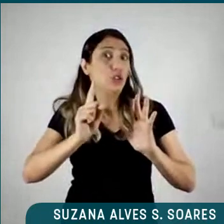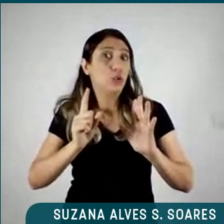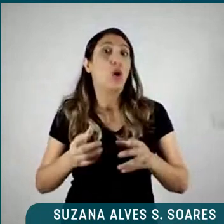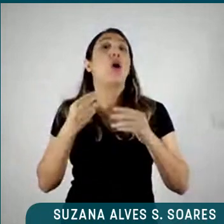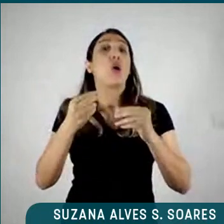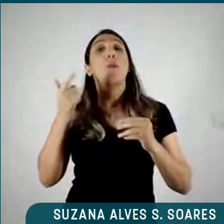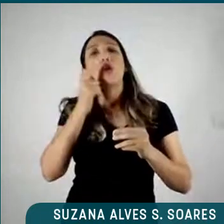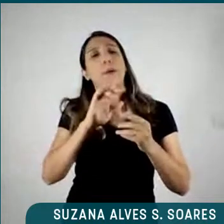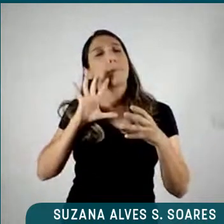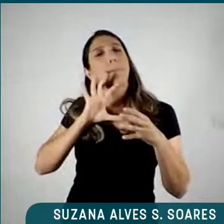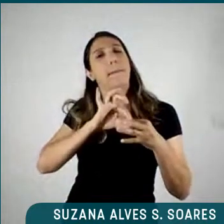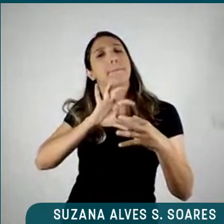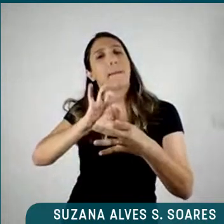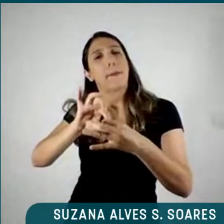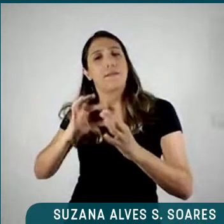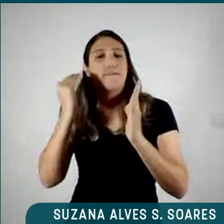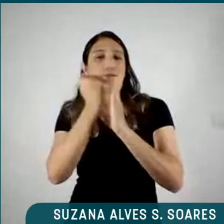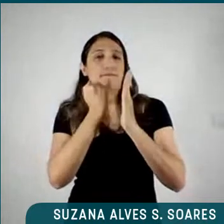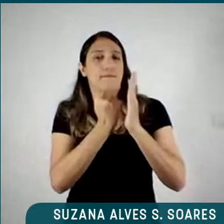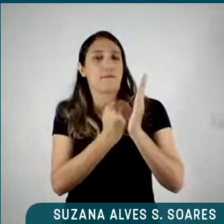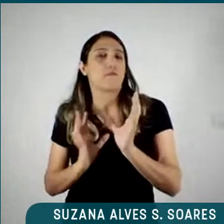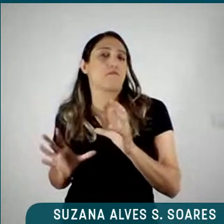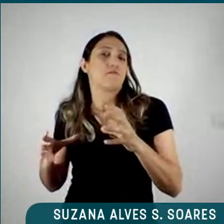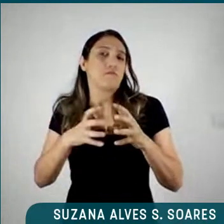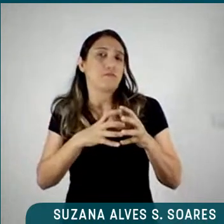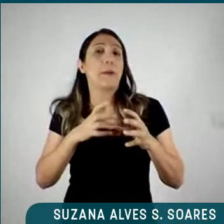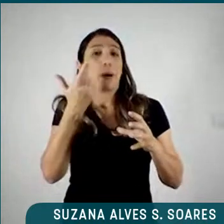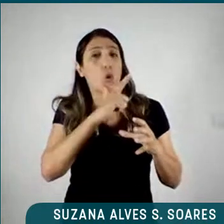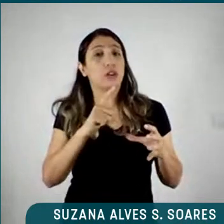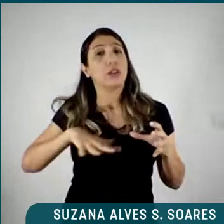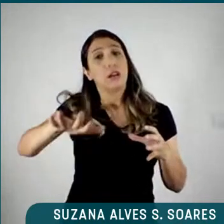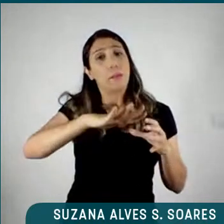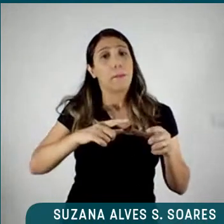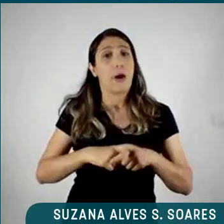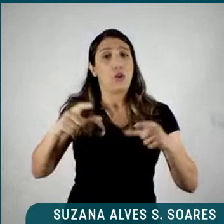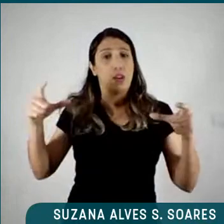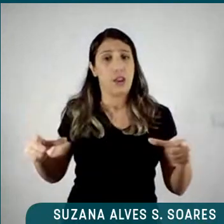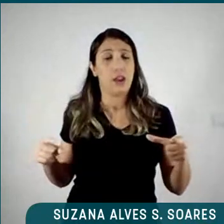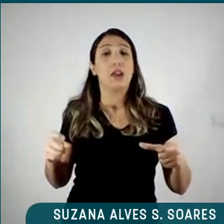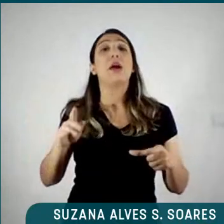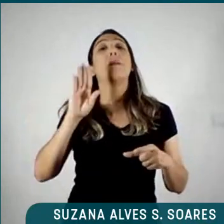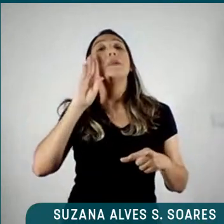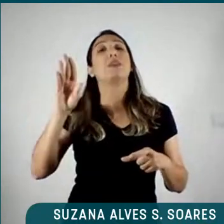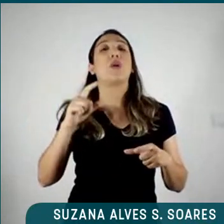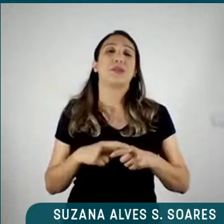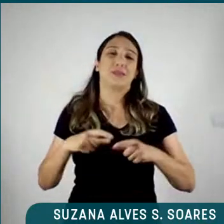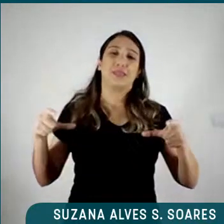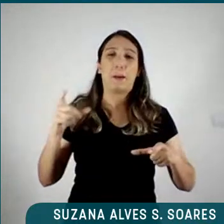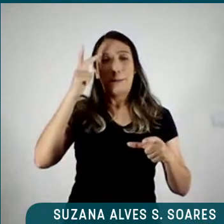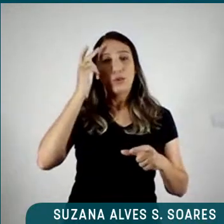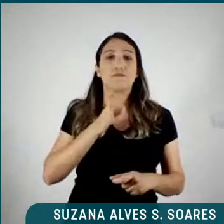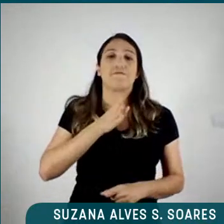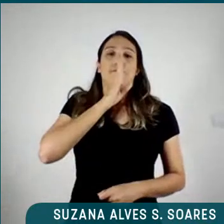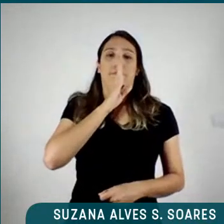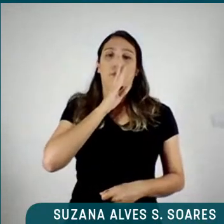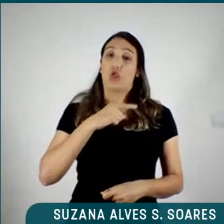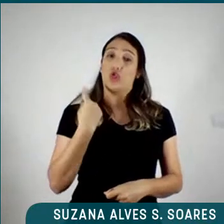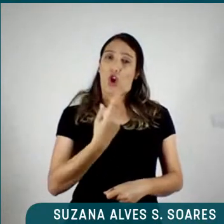that are entering policy, entering politics, they never get any funding.